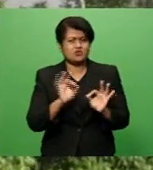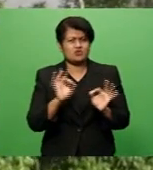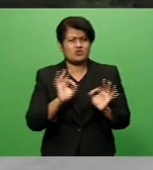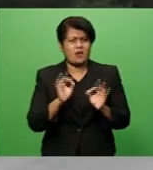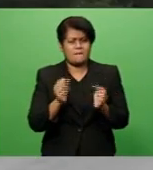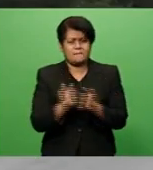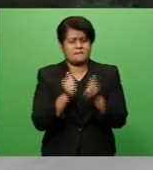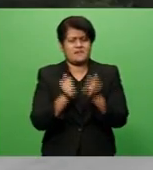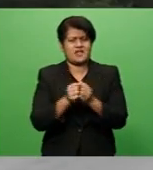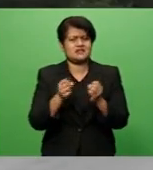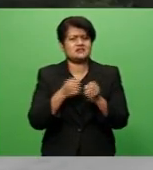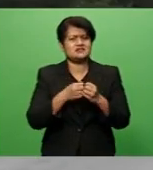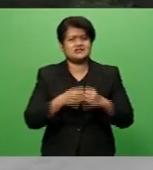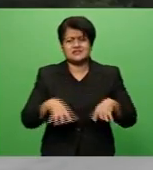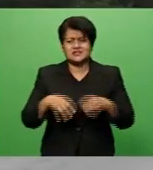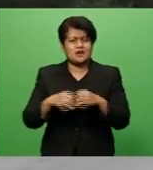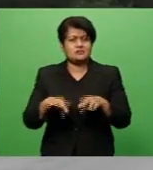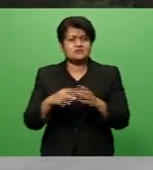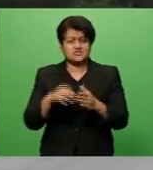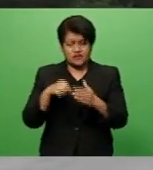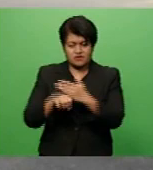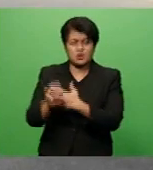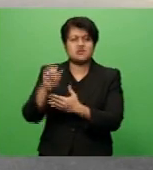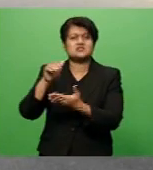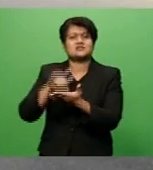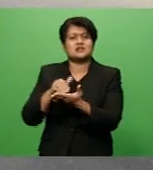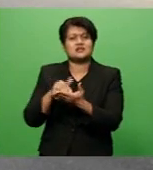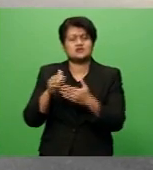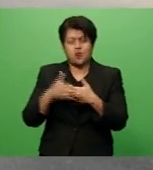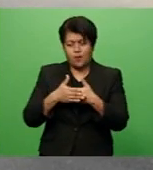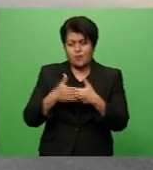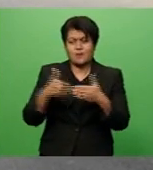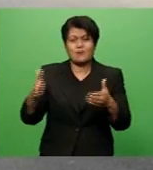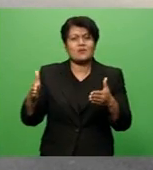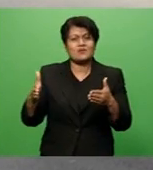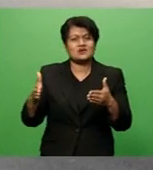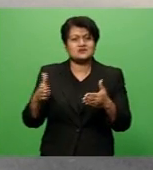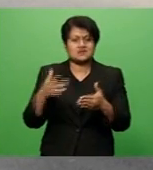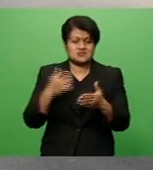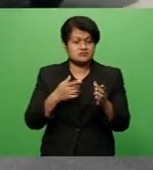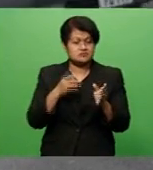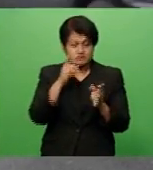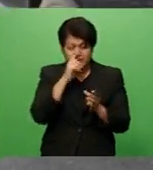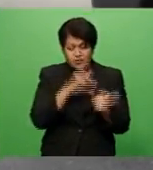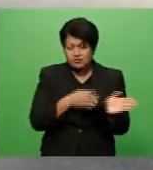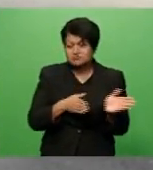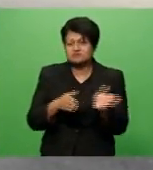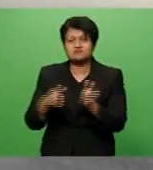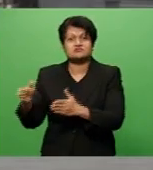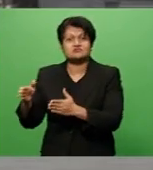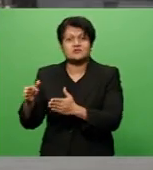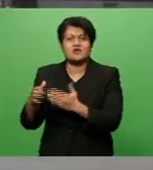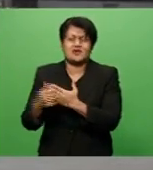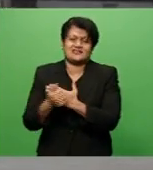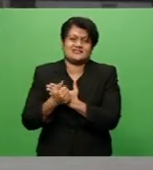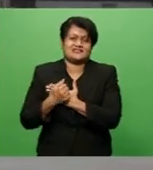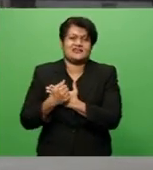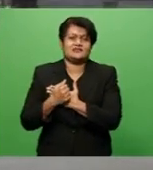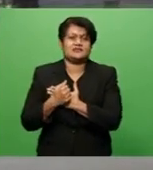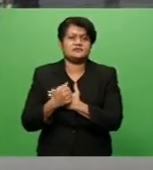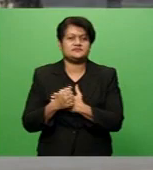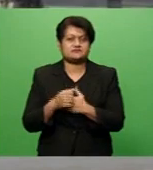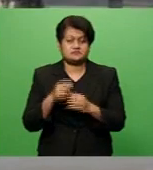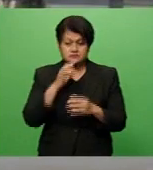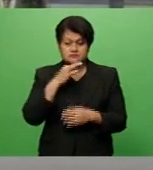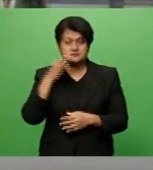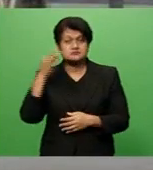Sigatoka, a few evacuation centers are open as people had moved in as precautionary measures. People who live near the Sigatoka River